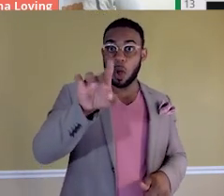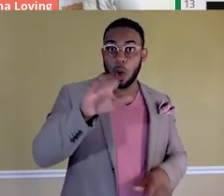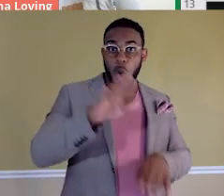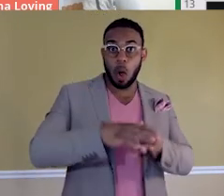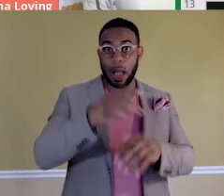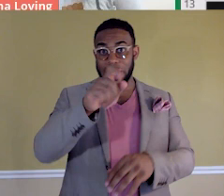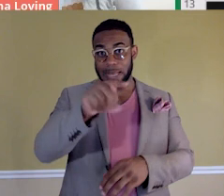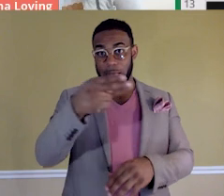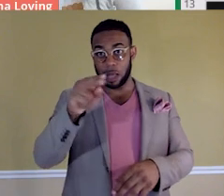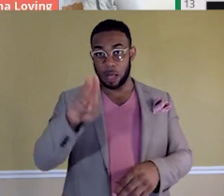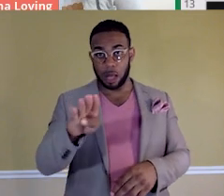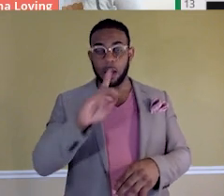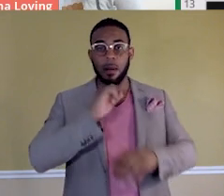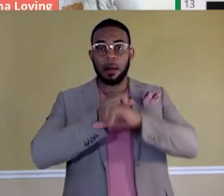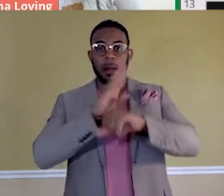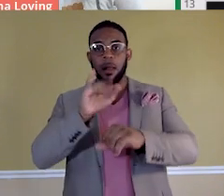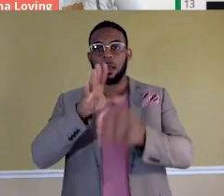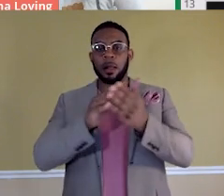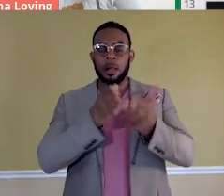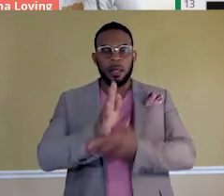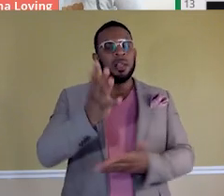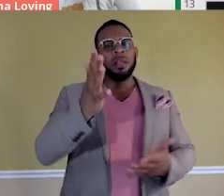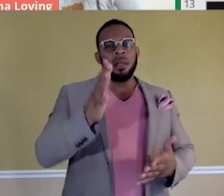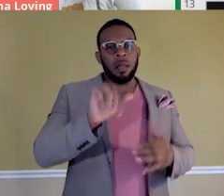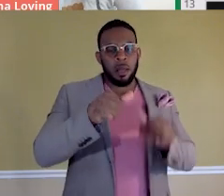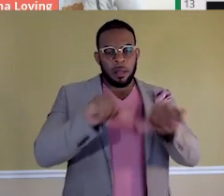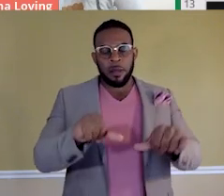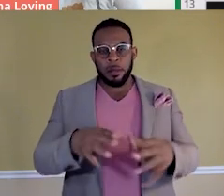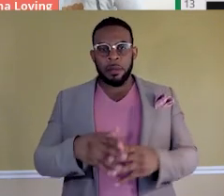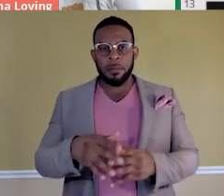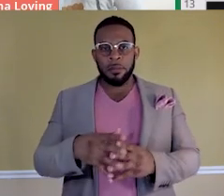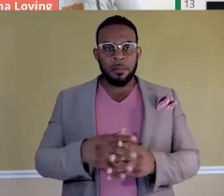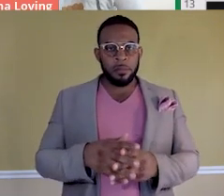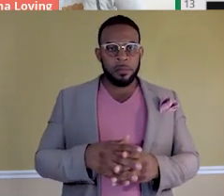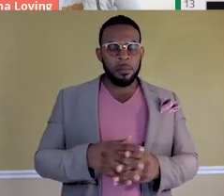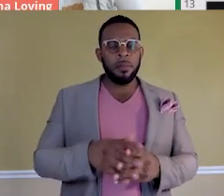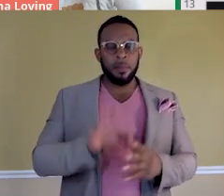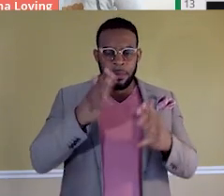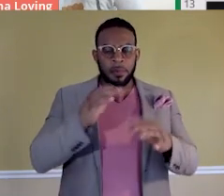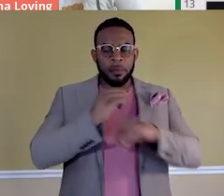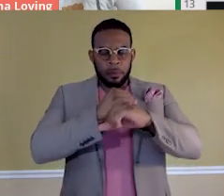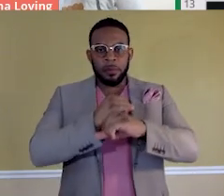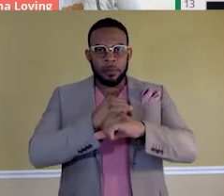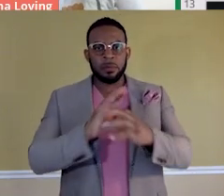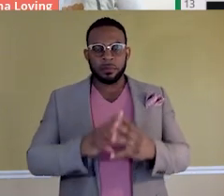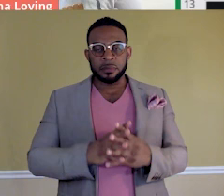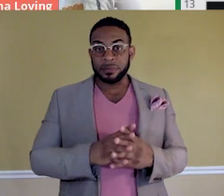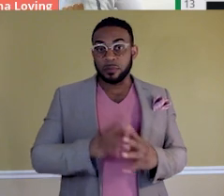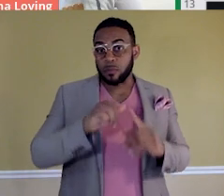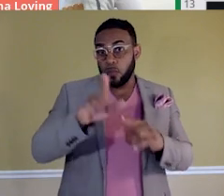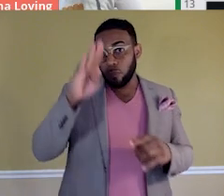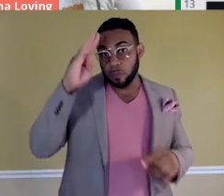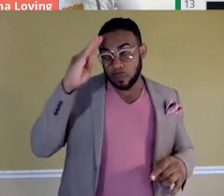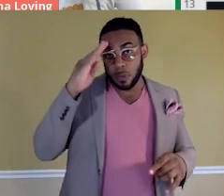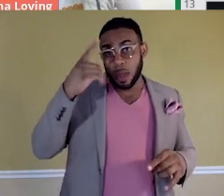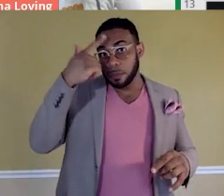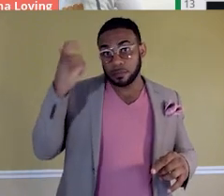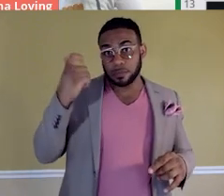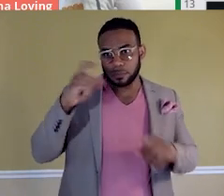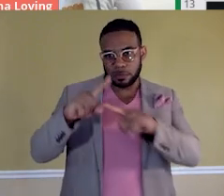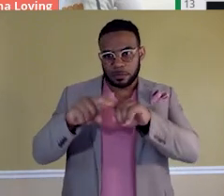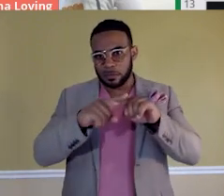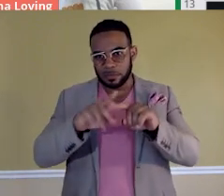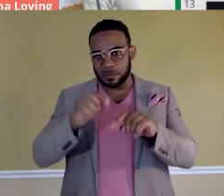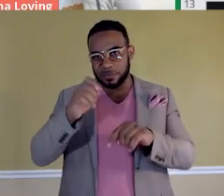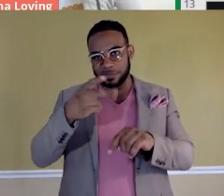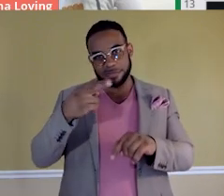on GitHub are protected by copyrights already. Once you post them to GitHub, they're already protected. But because the conditions